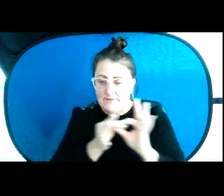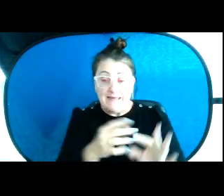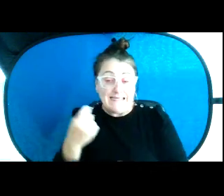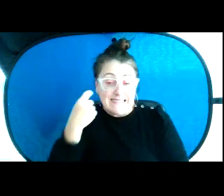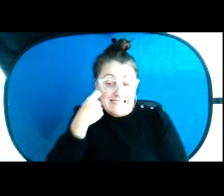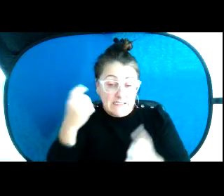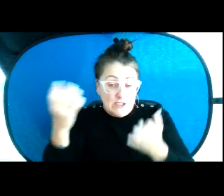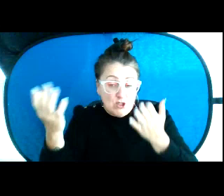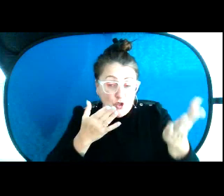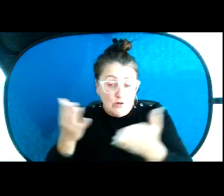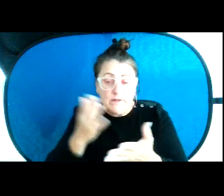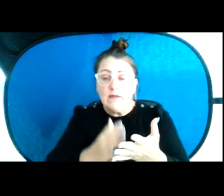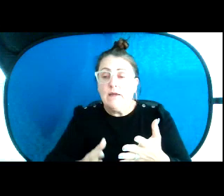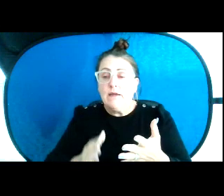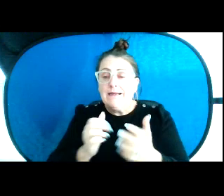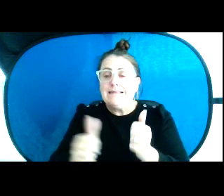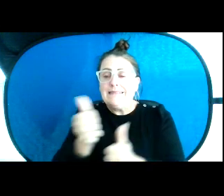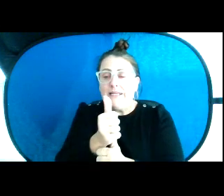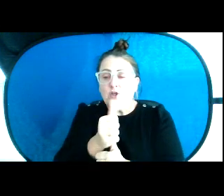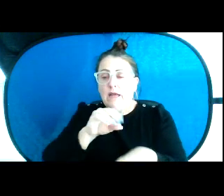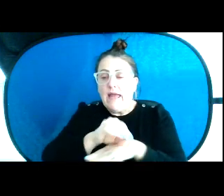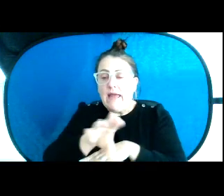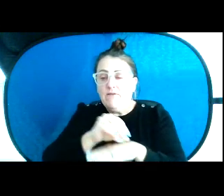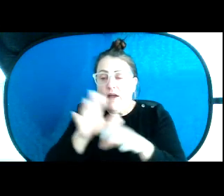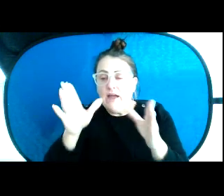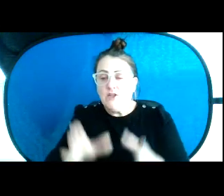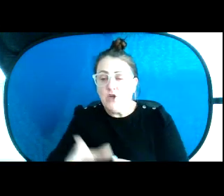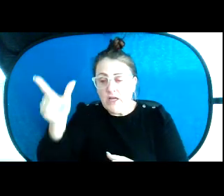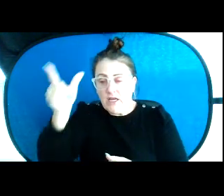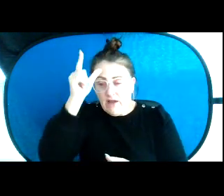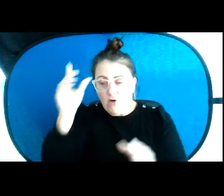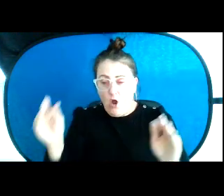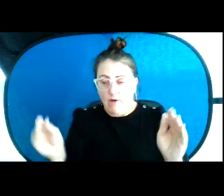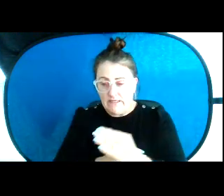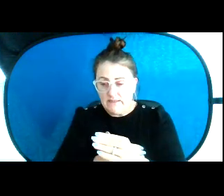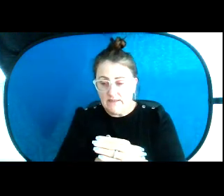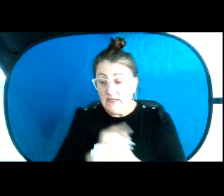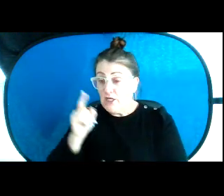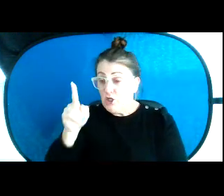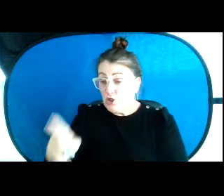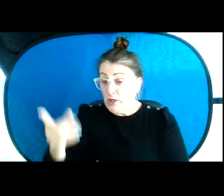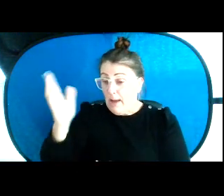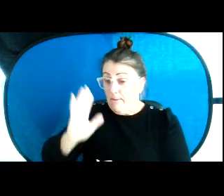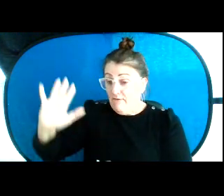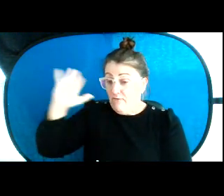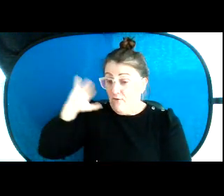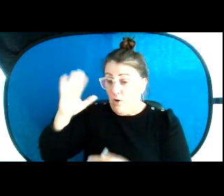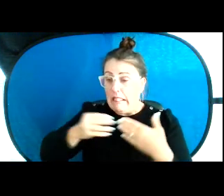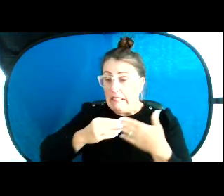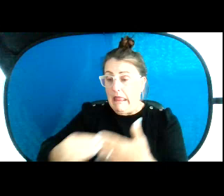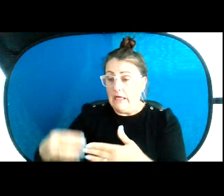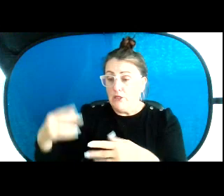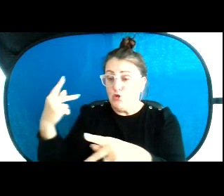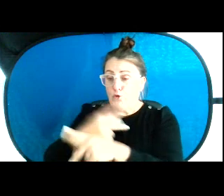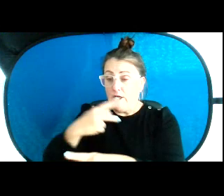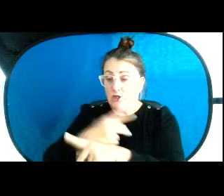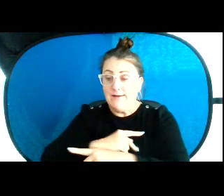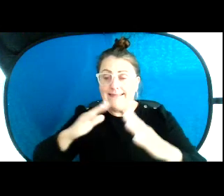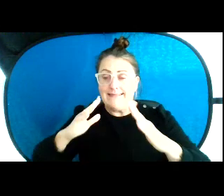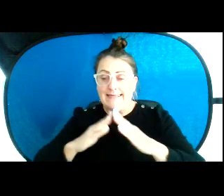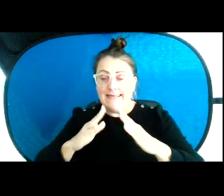as a senior advisor on homelessness in the governor's office. She previously led homelessness strategies in cities of San